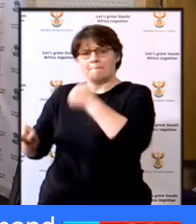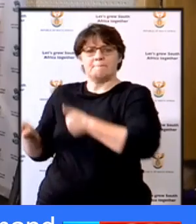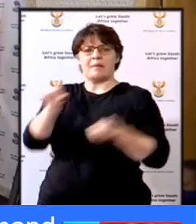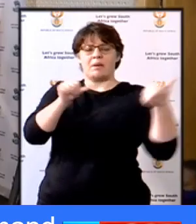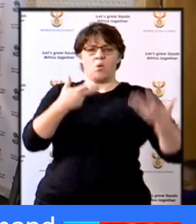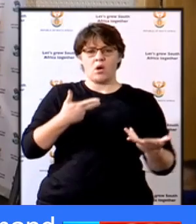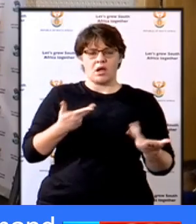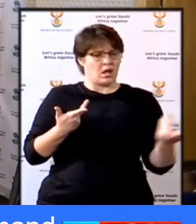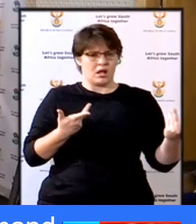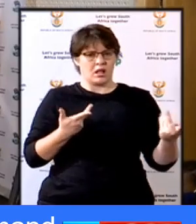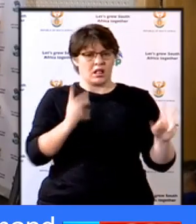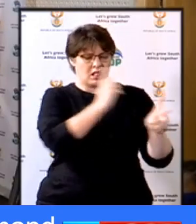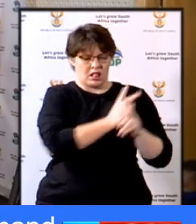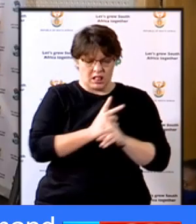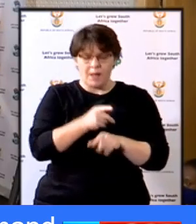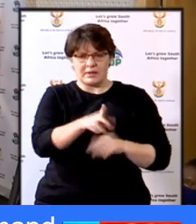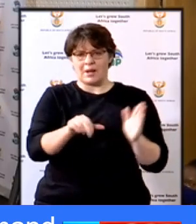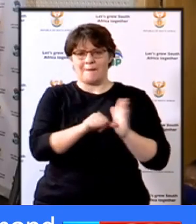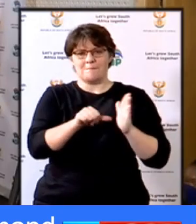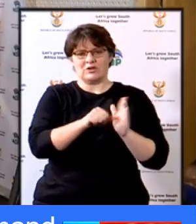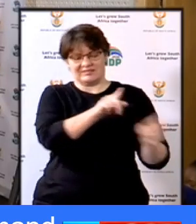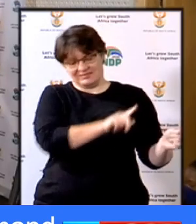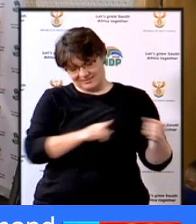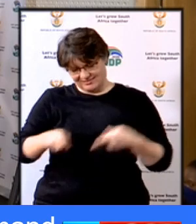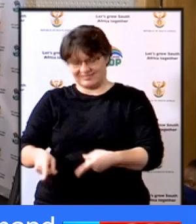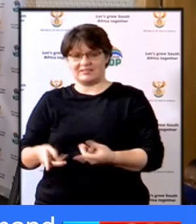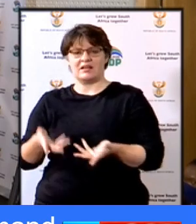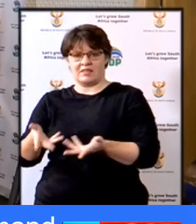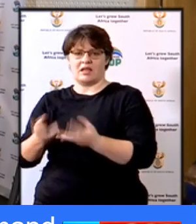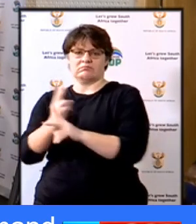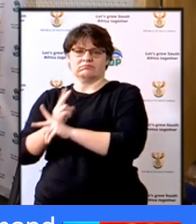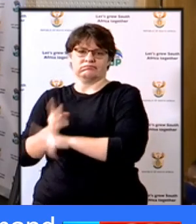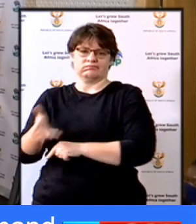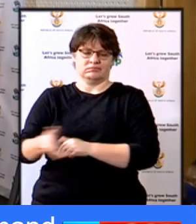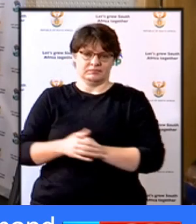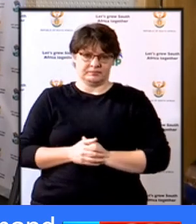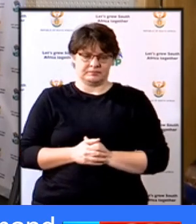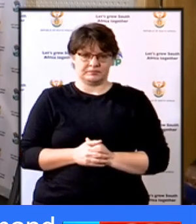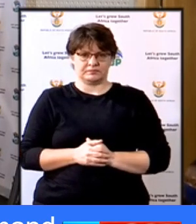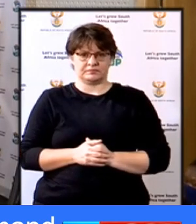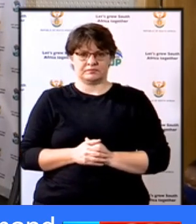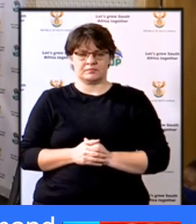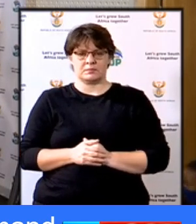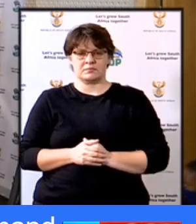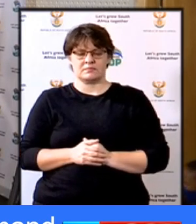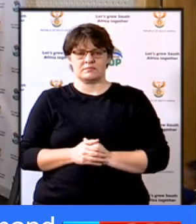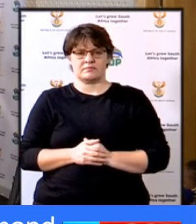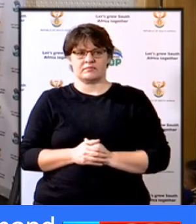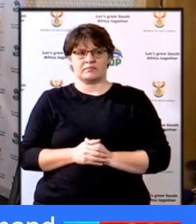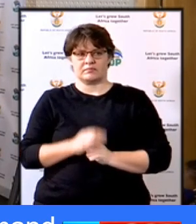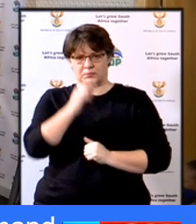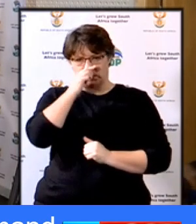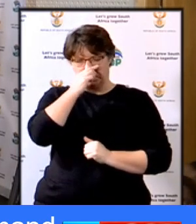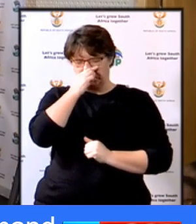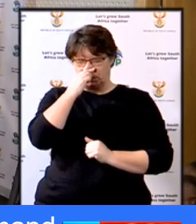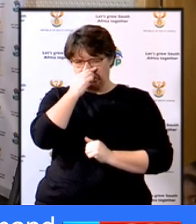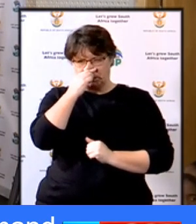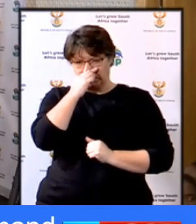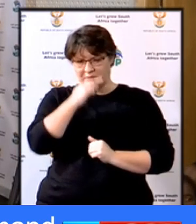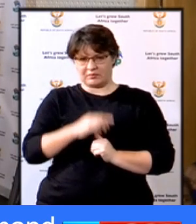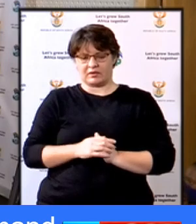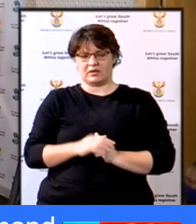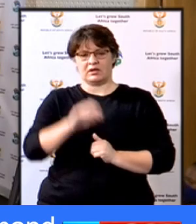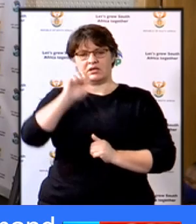Especially also essential workers and others. Thank you. Langna?